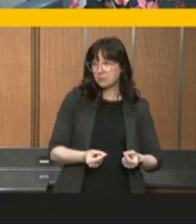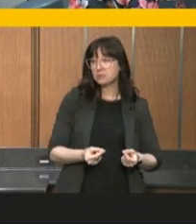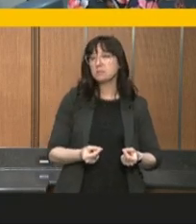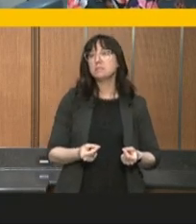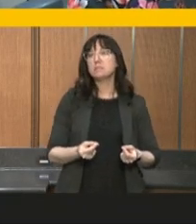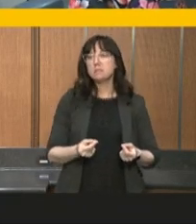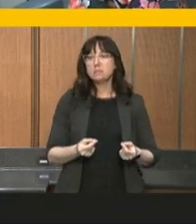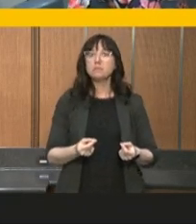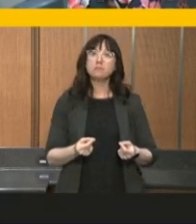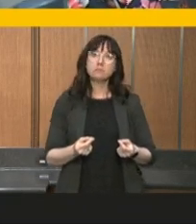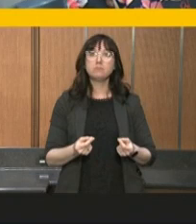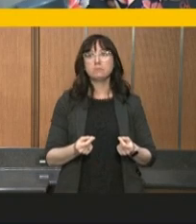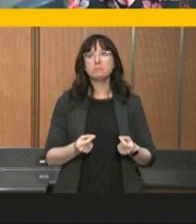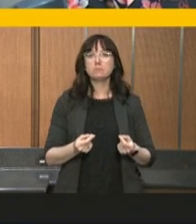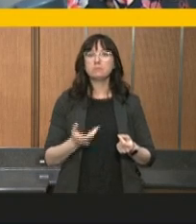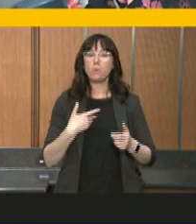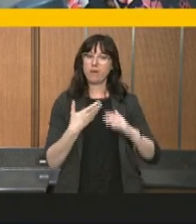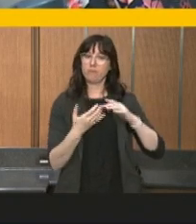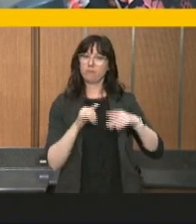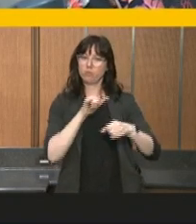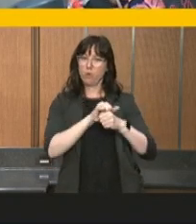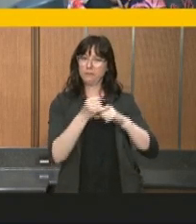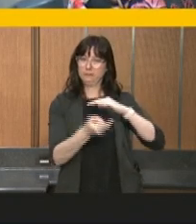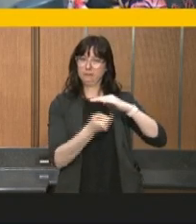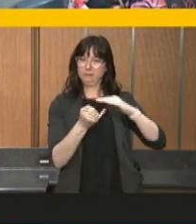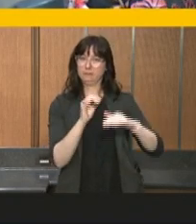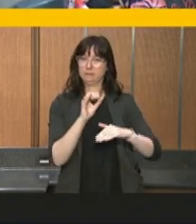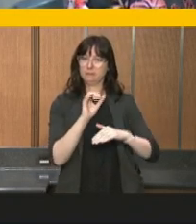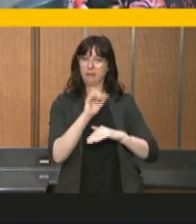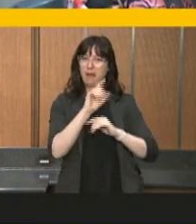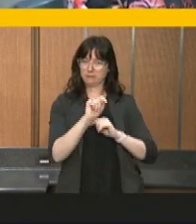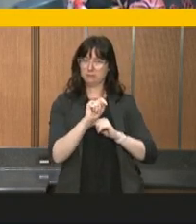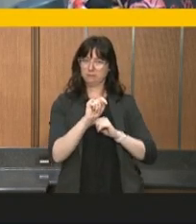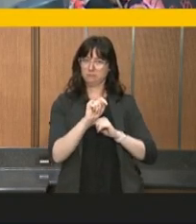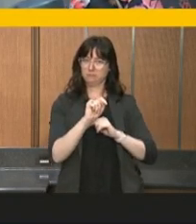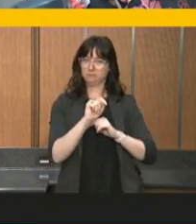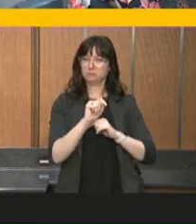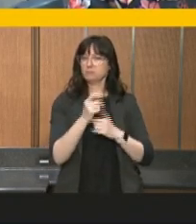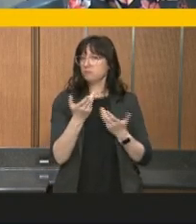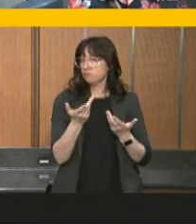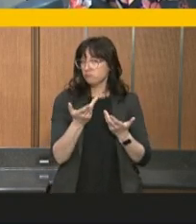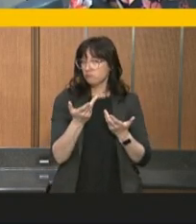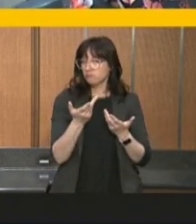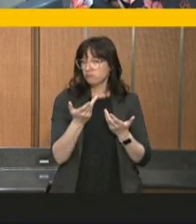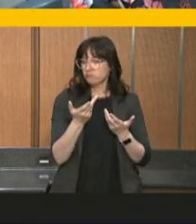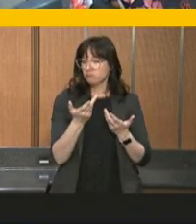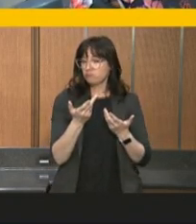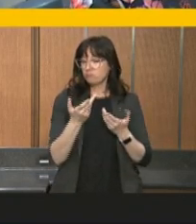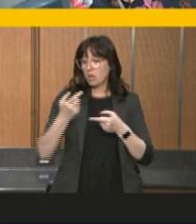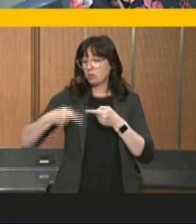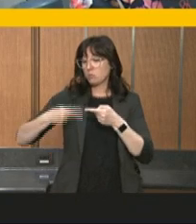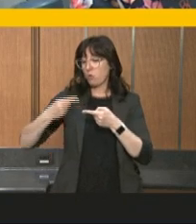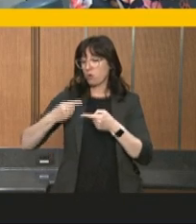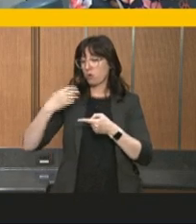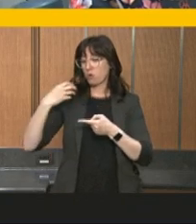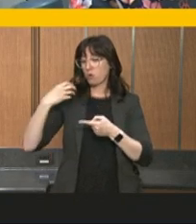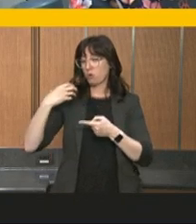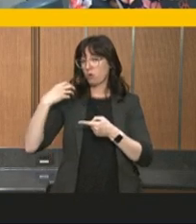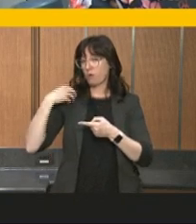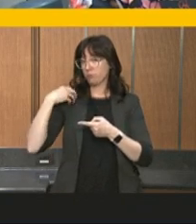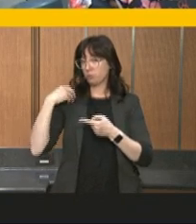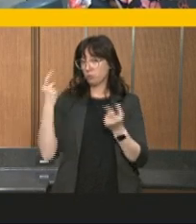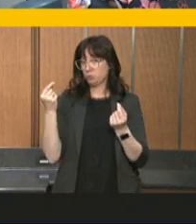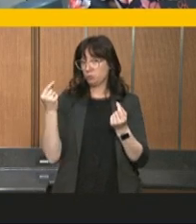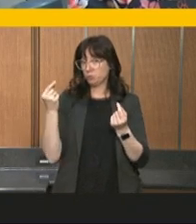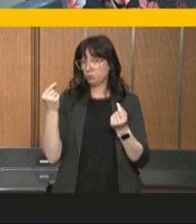there is the Quarantine Act. And what happens with our border officers is that the person